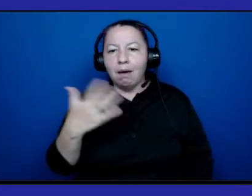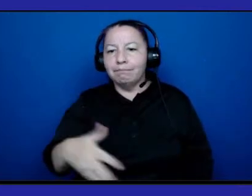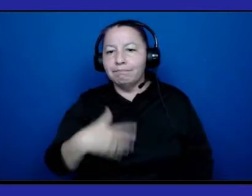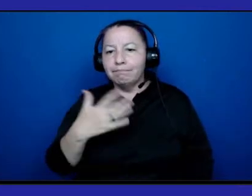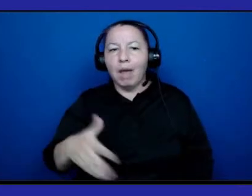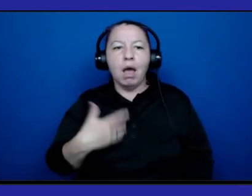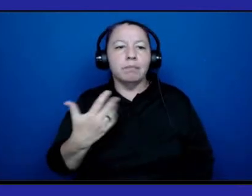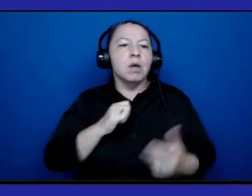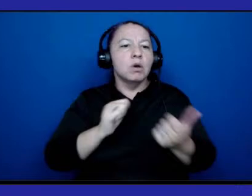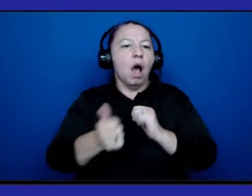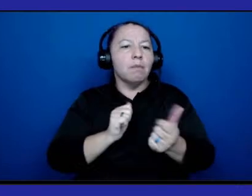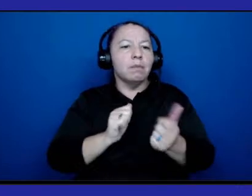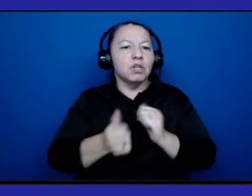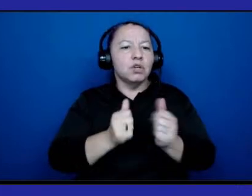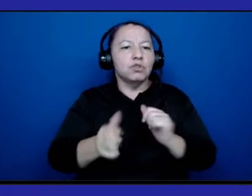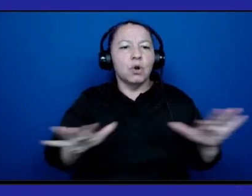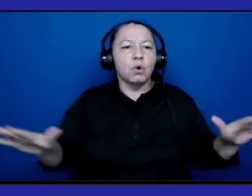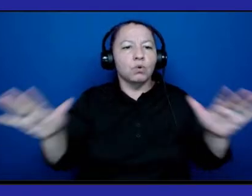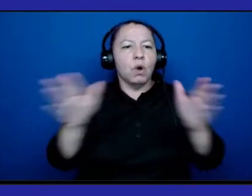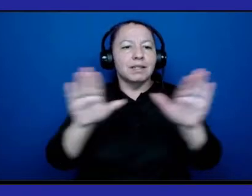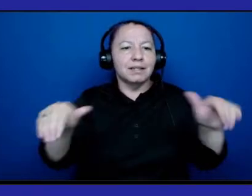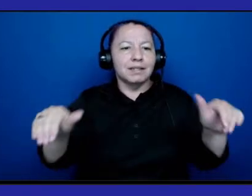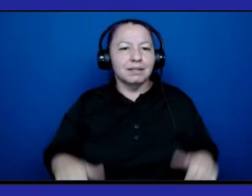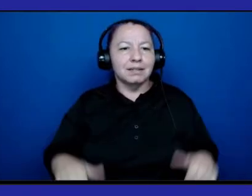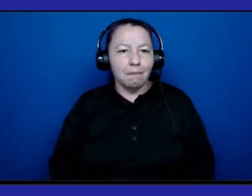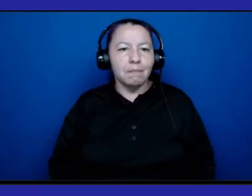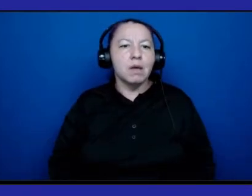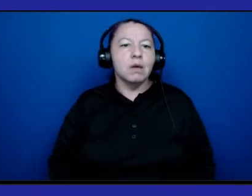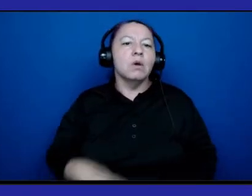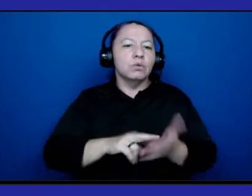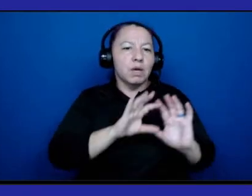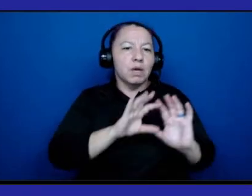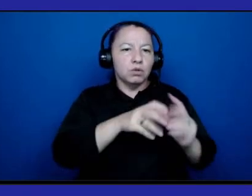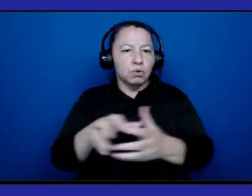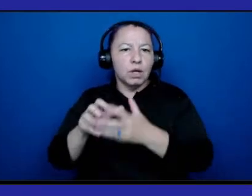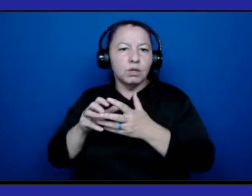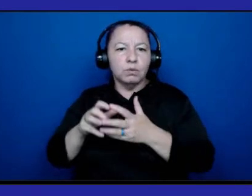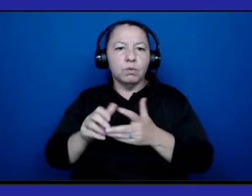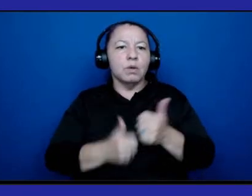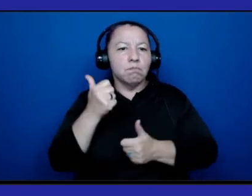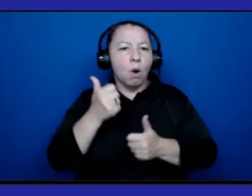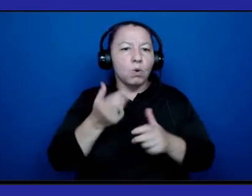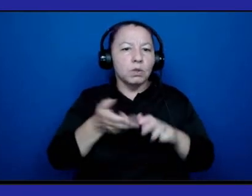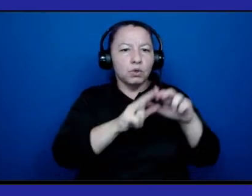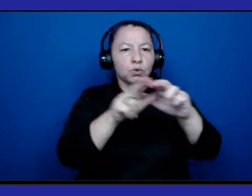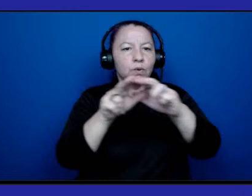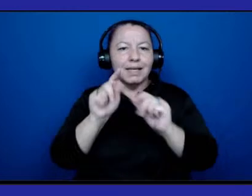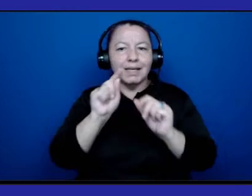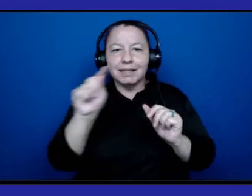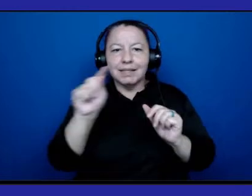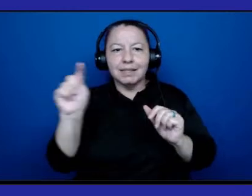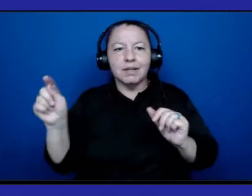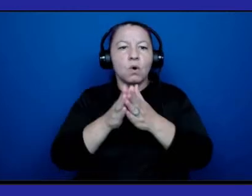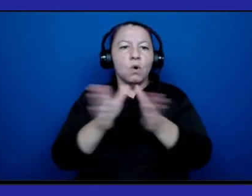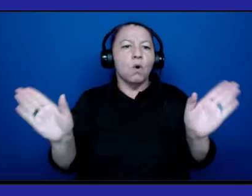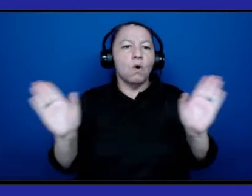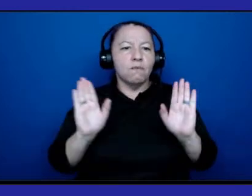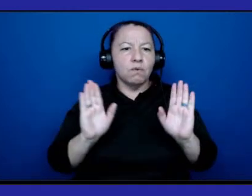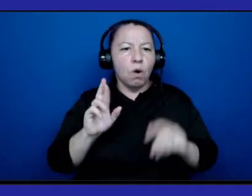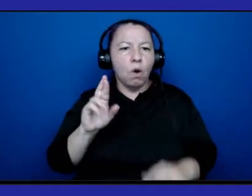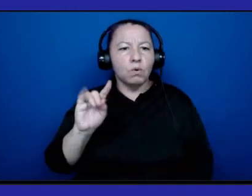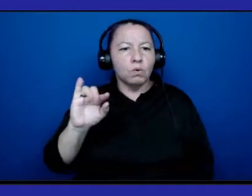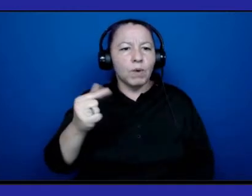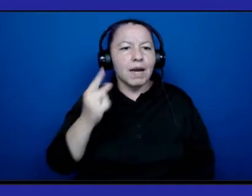competition across the system. So units that had the biggest increases for overall rating, for